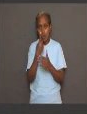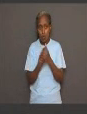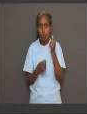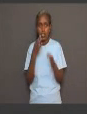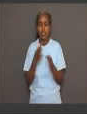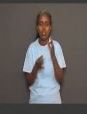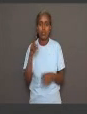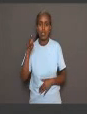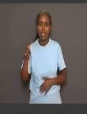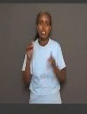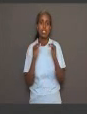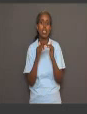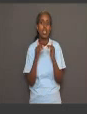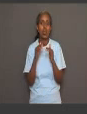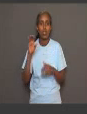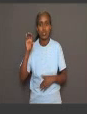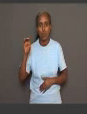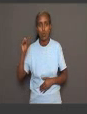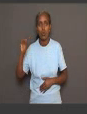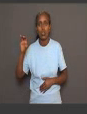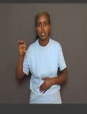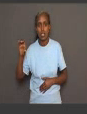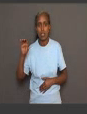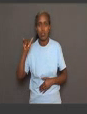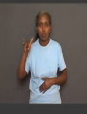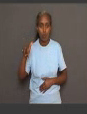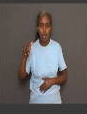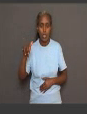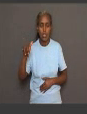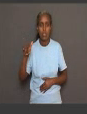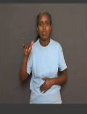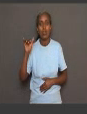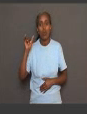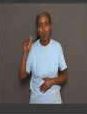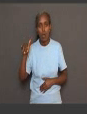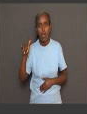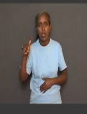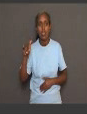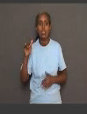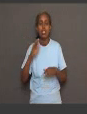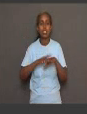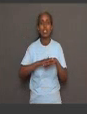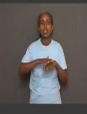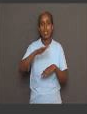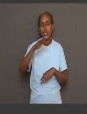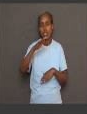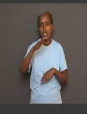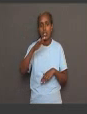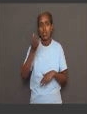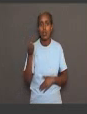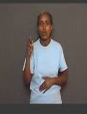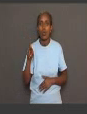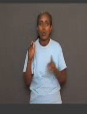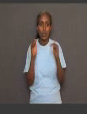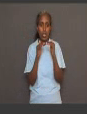x equals cosecant of y, where y is greater than